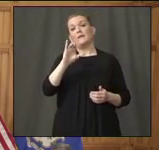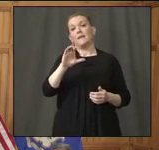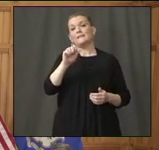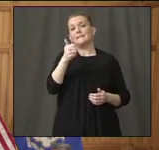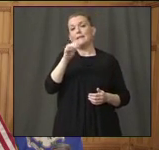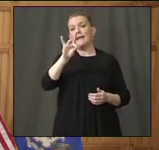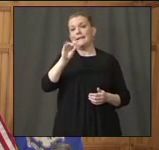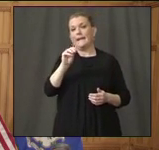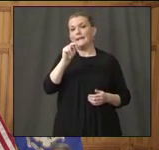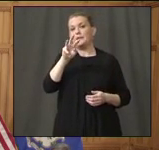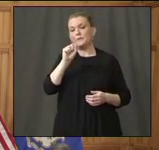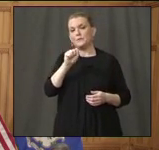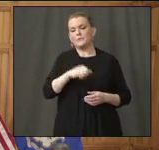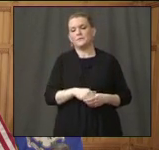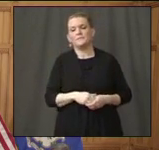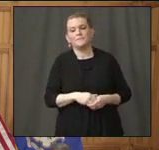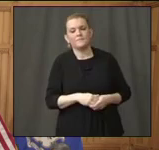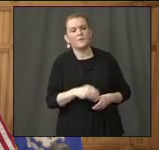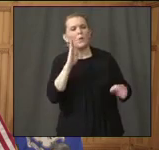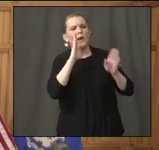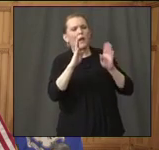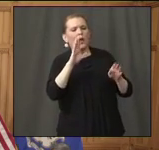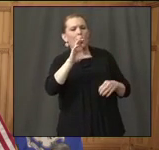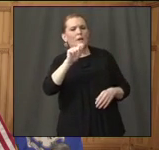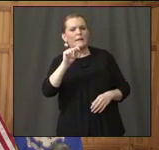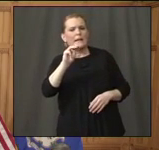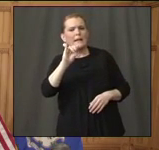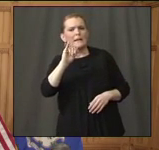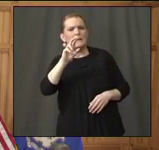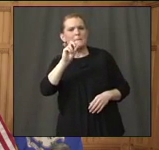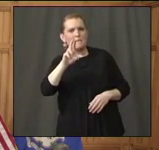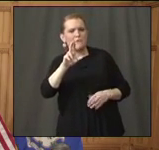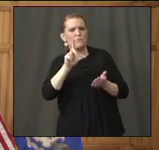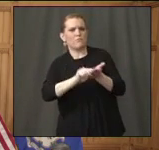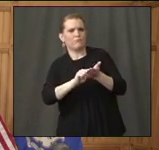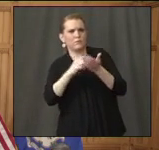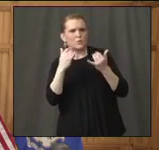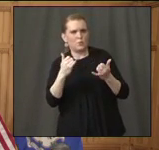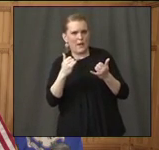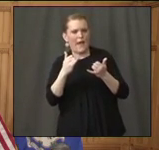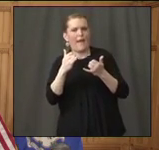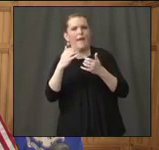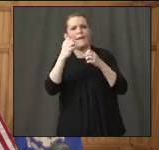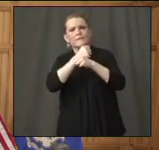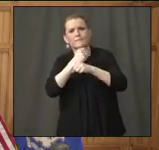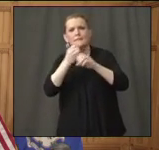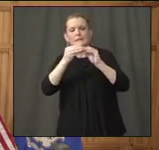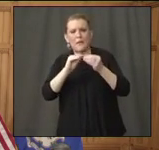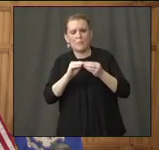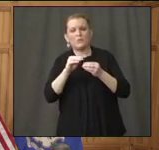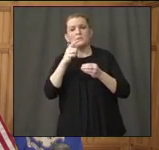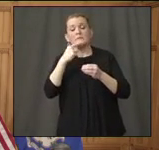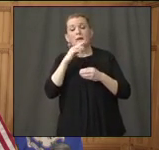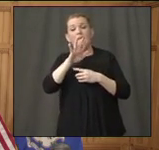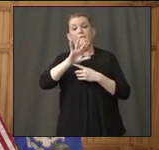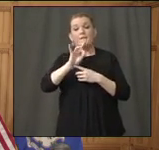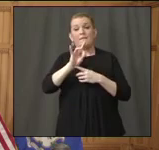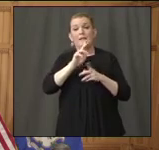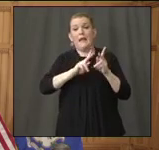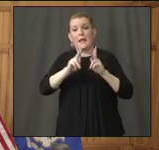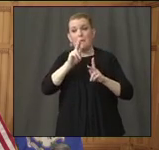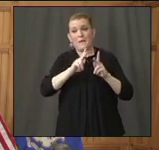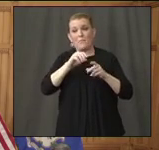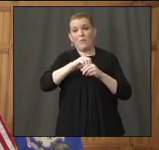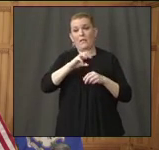Hi, this number is from the Connecticut Mirror today, going back to Kimberly Hall North in Windsor. 58 residents have